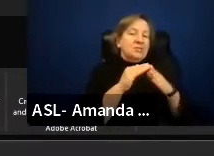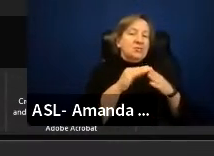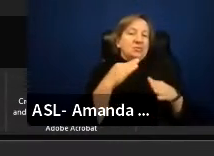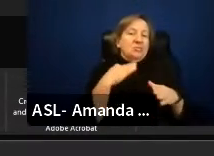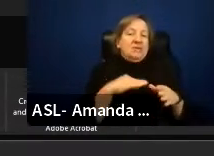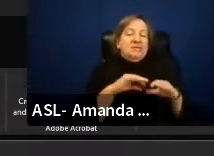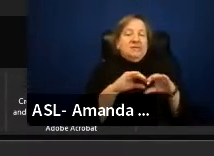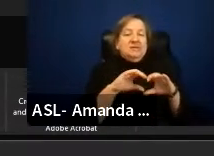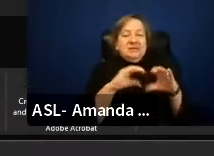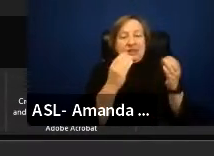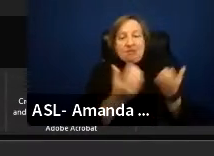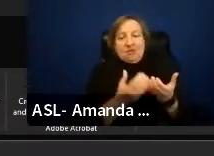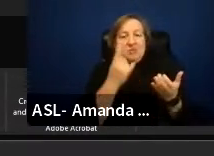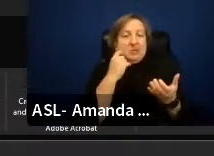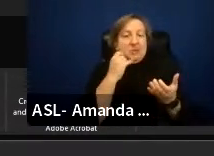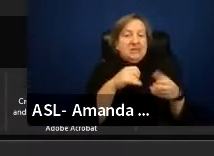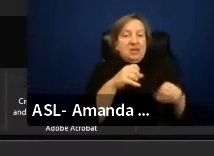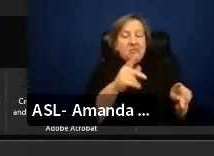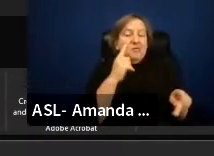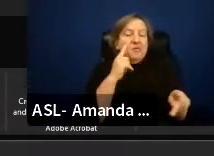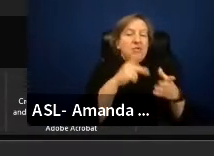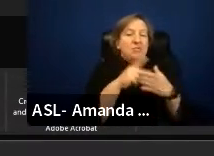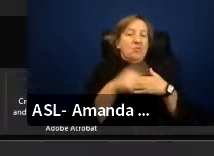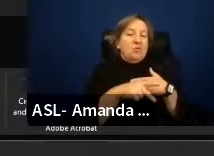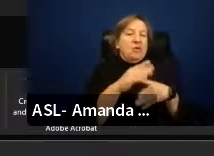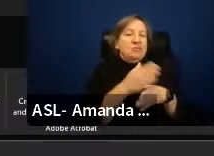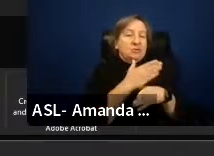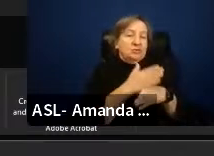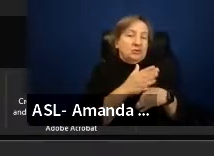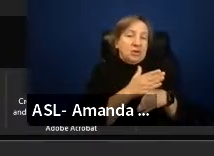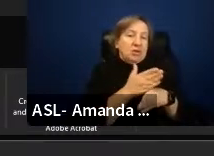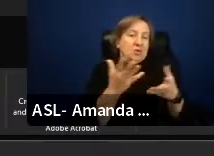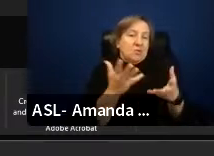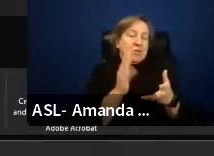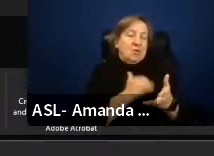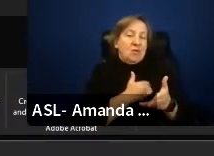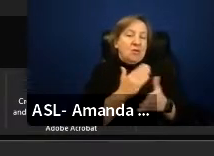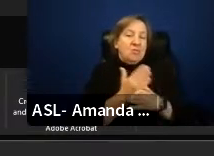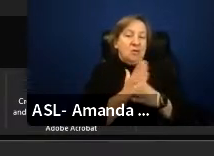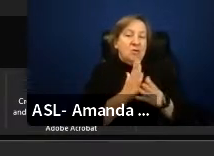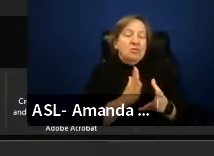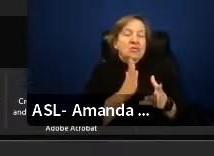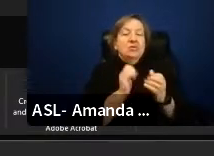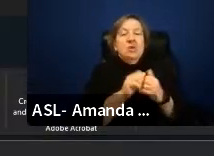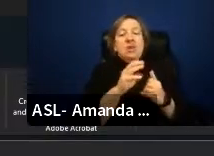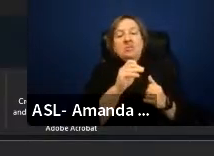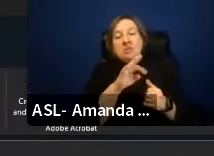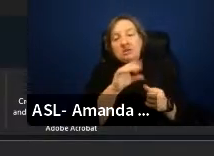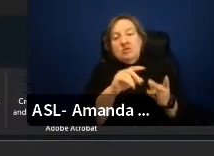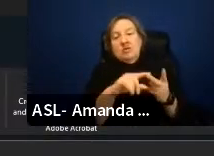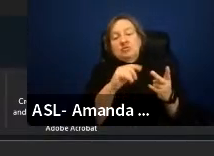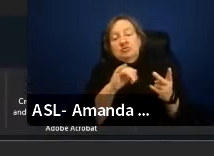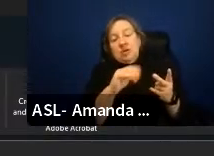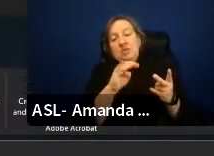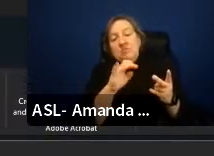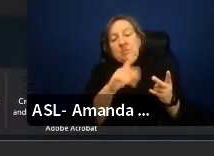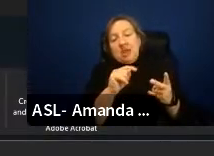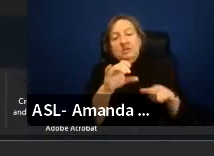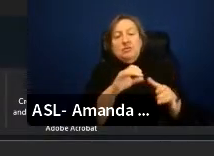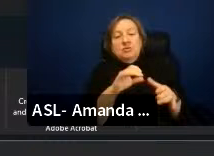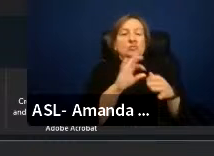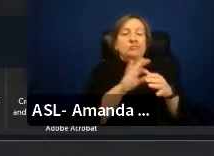an opportunity for the program to share some of what our partners with Metro and TriMet do around transit-oriented